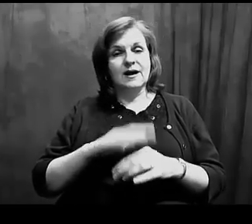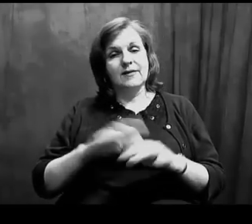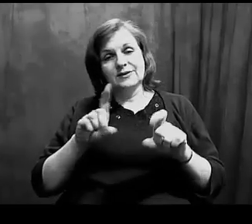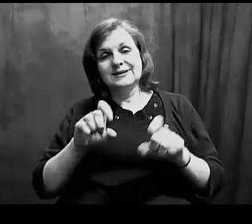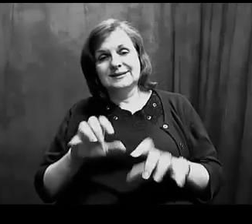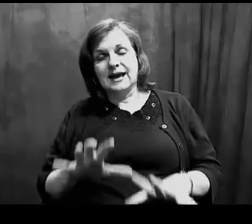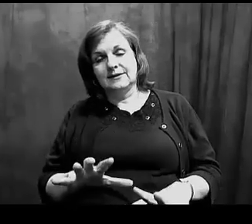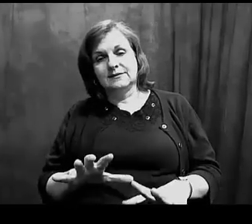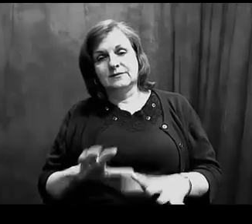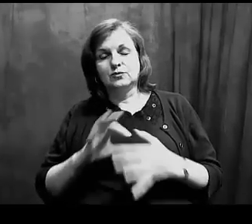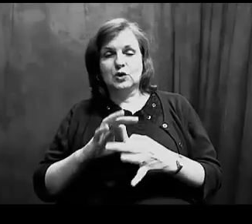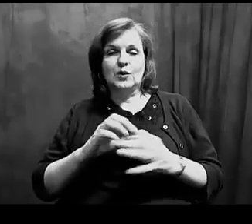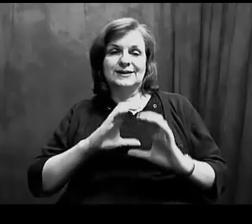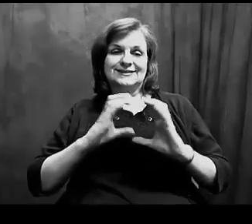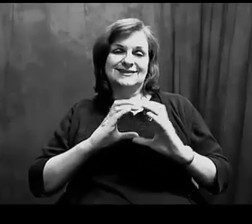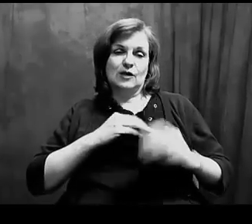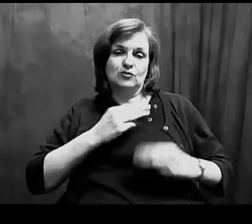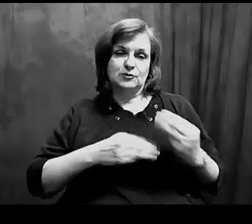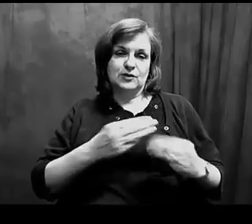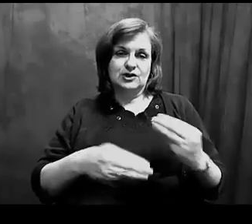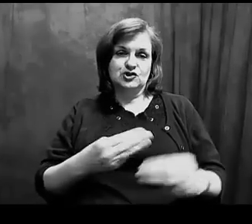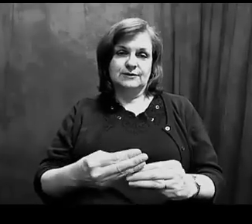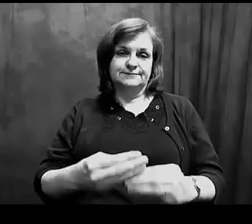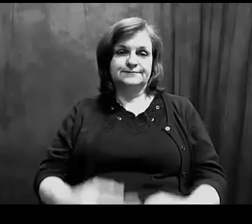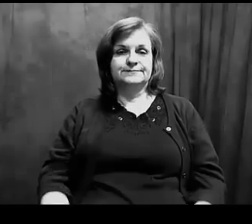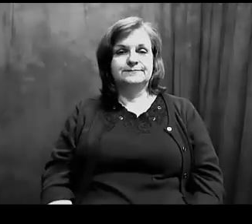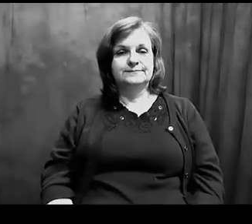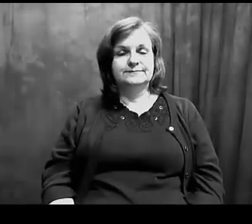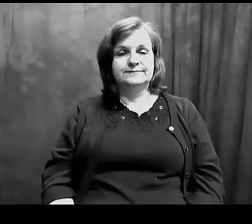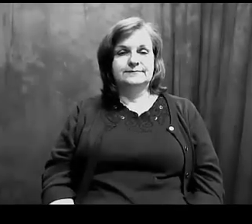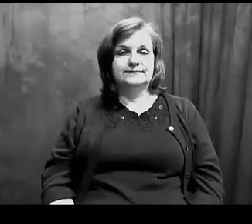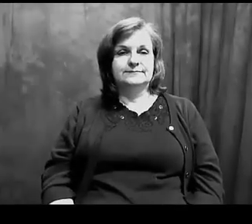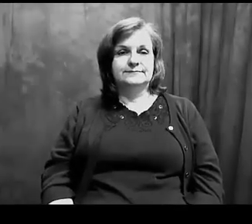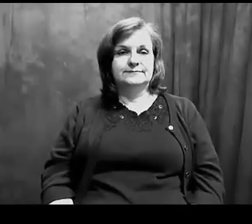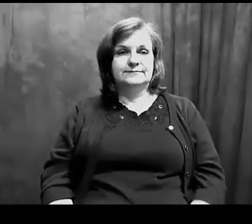I'm interested in as far as this cell respiration cycle.